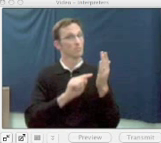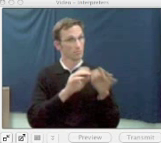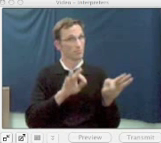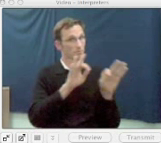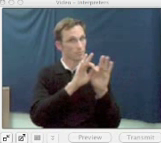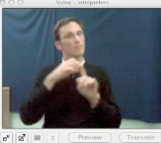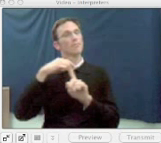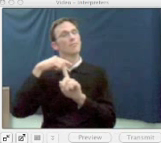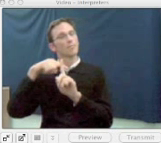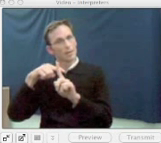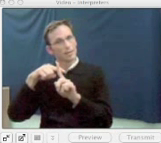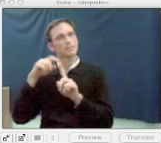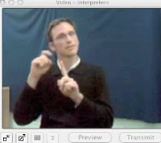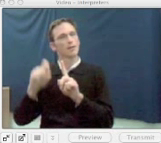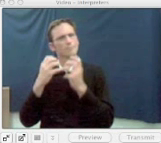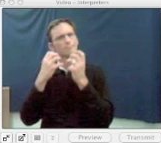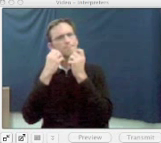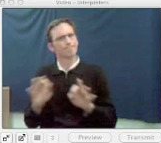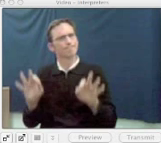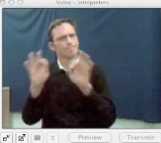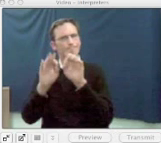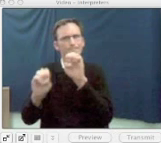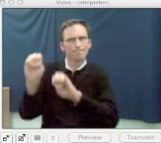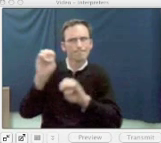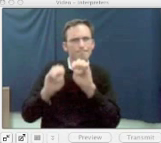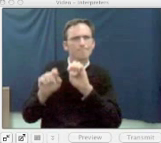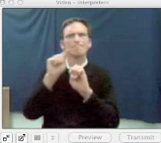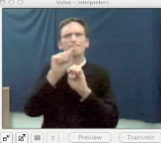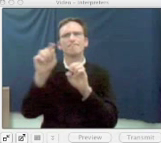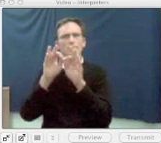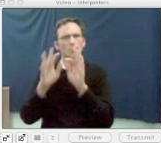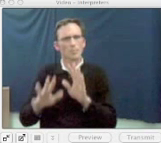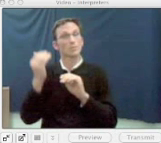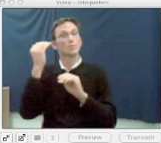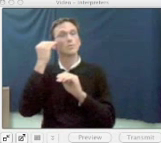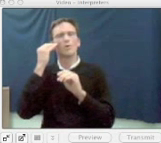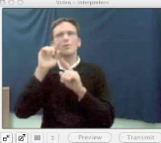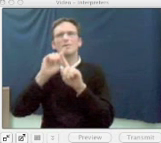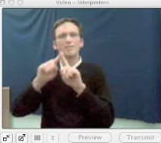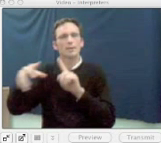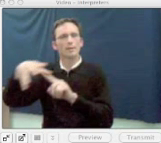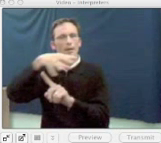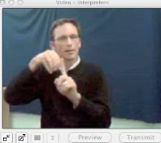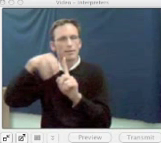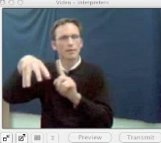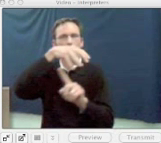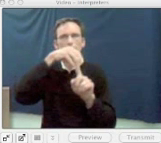have to evaluate professionals on their knowledge of the varying context